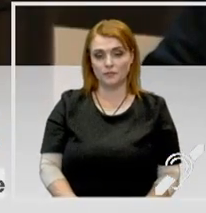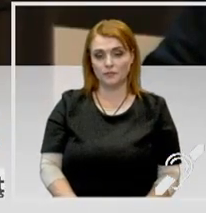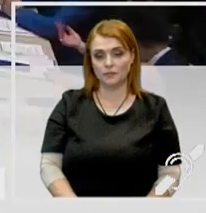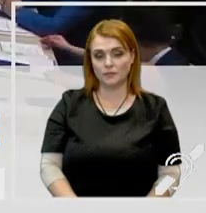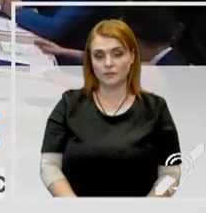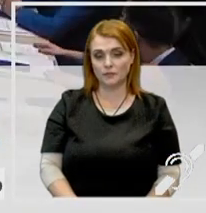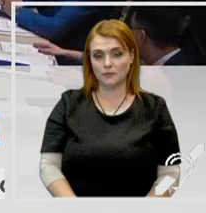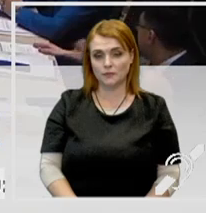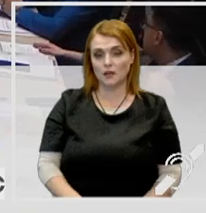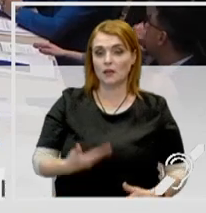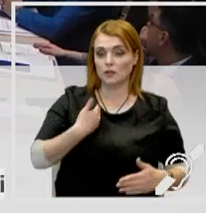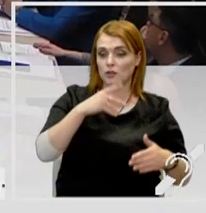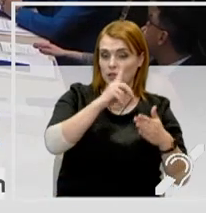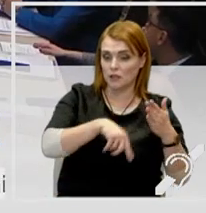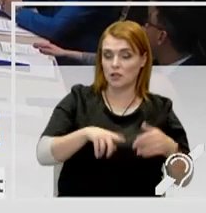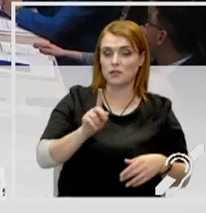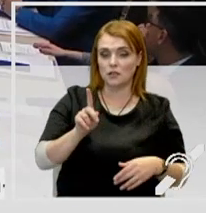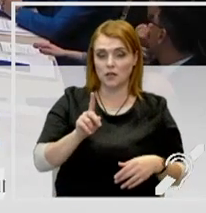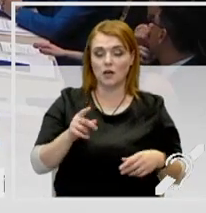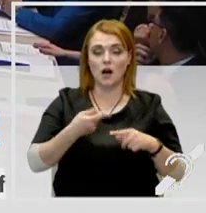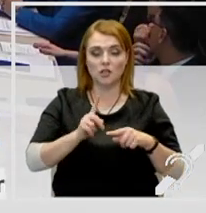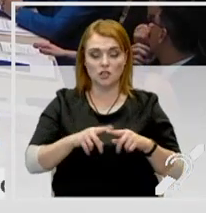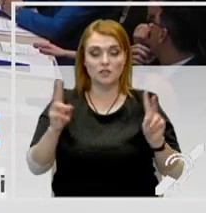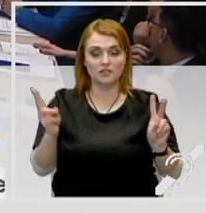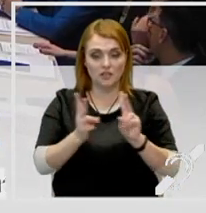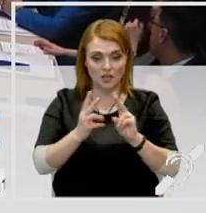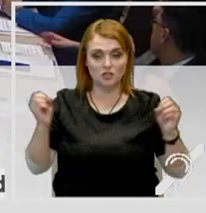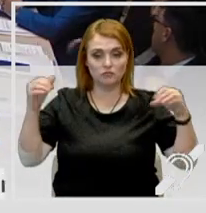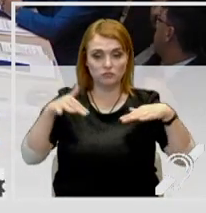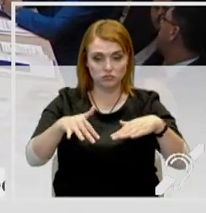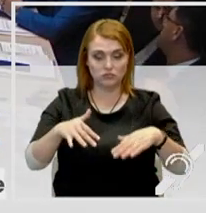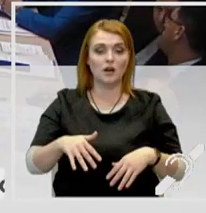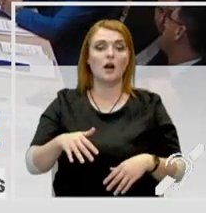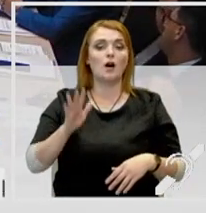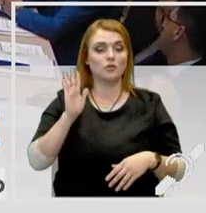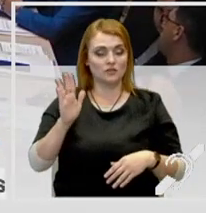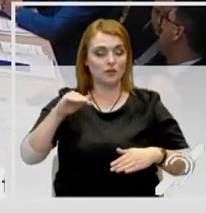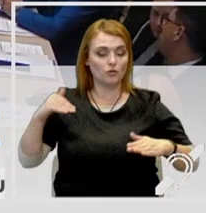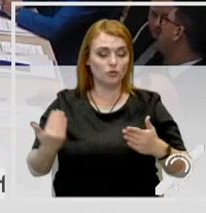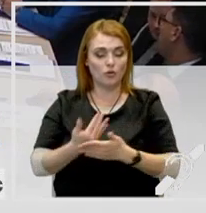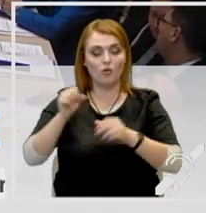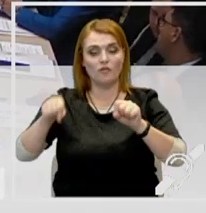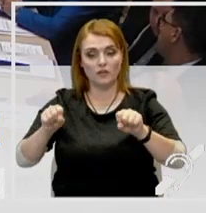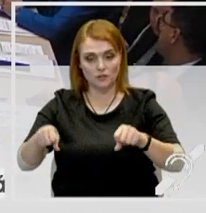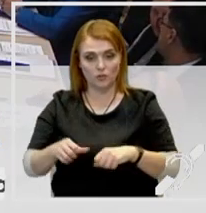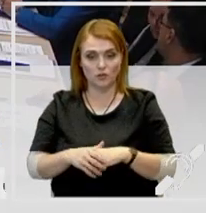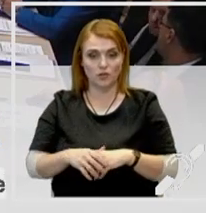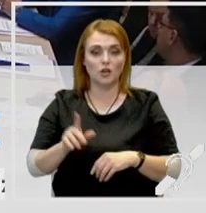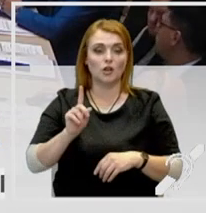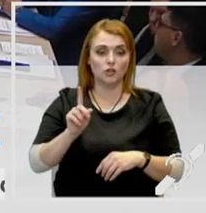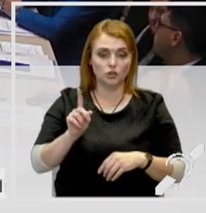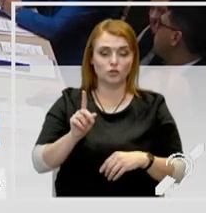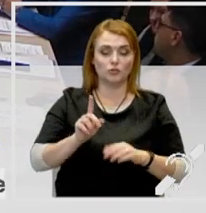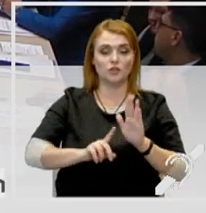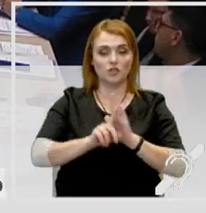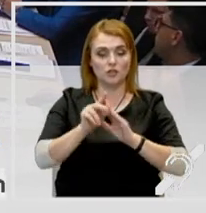Europa. Sperăm că reuniunea de astăzi va fi un nou prilej pentru dezbateri